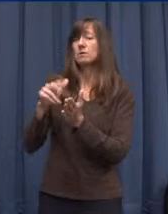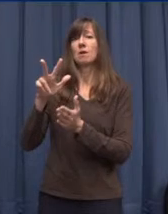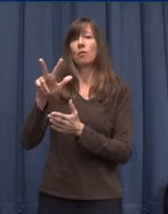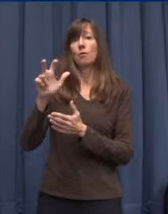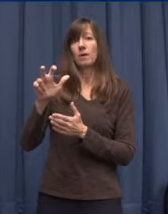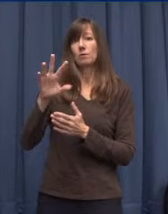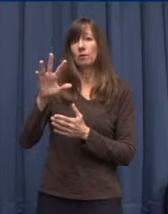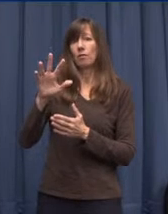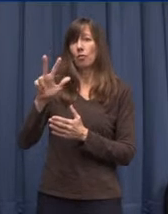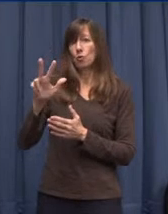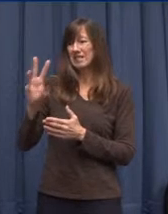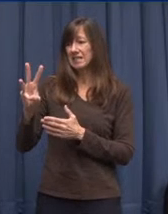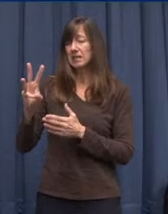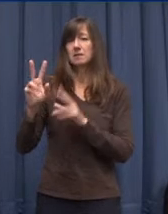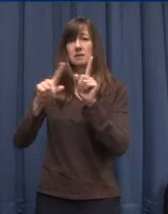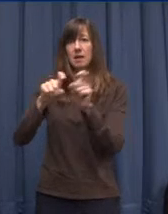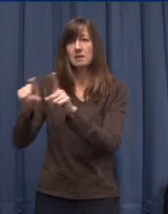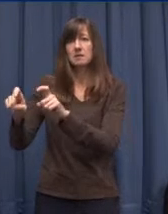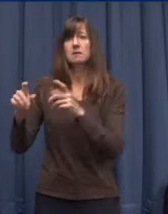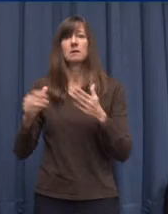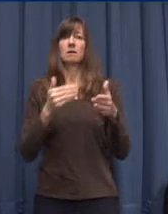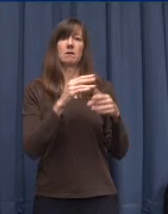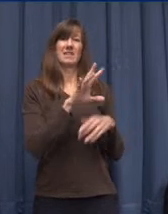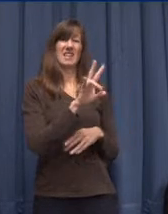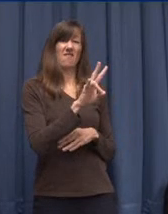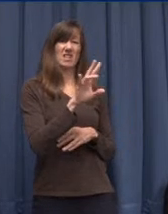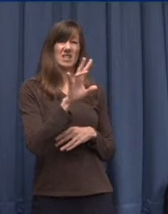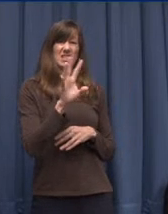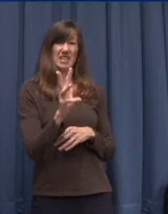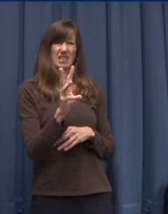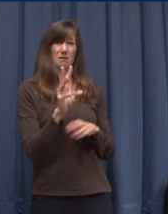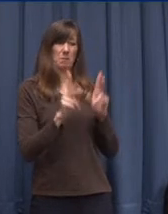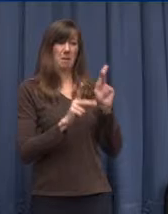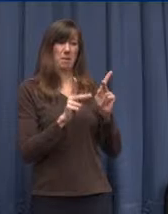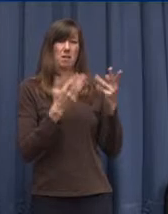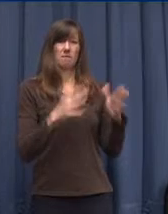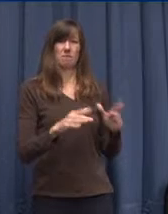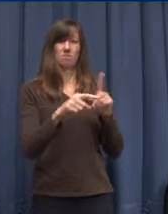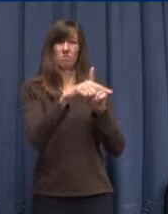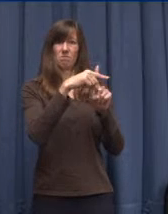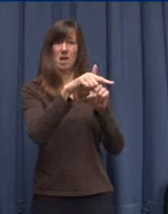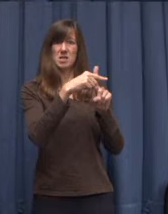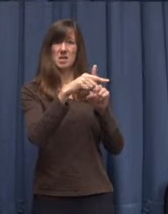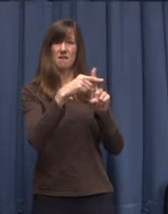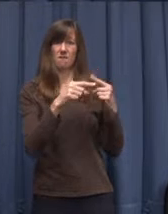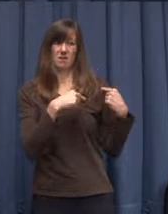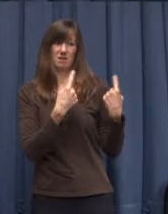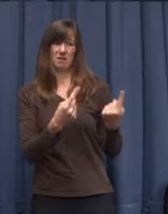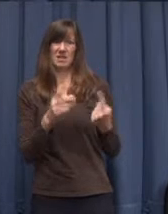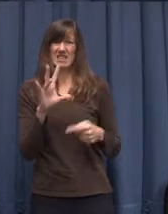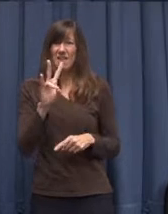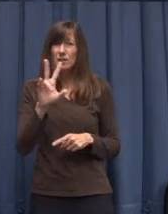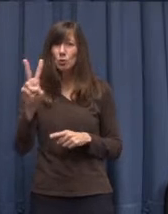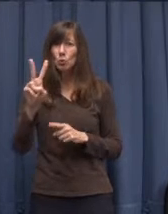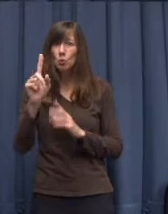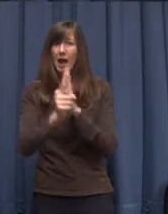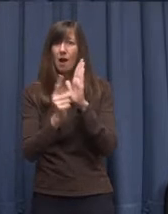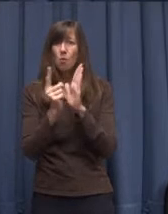3,336 tested, and had 76 new positives in that 72-hour period. So we're seeing